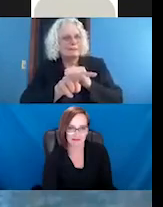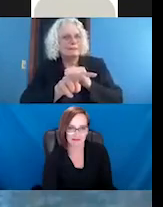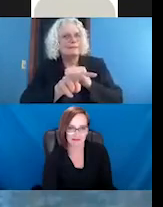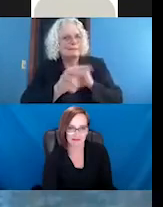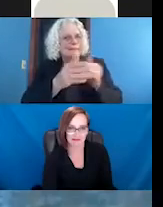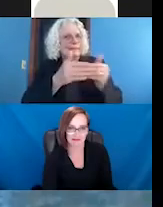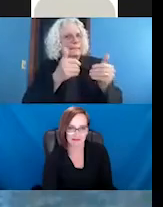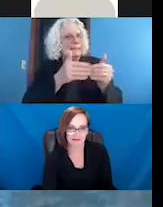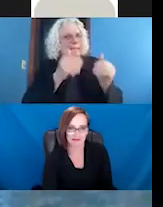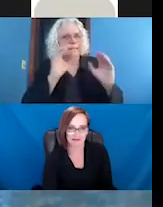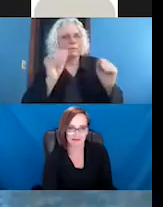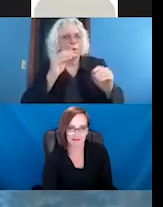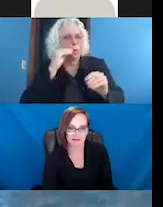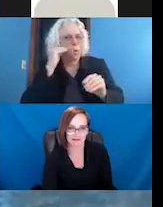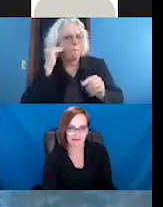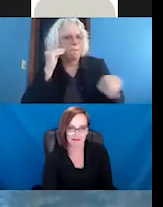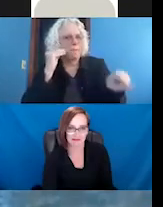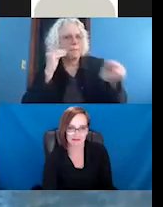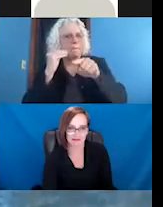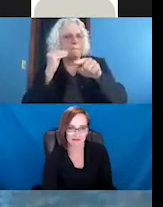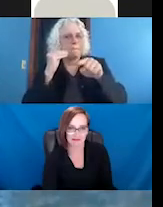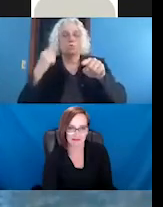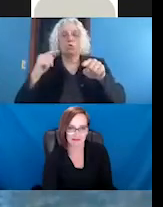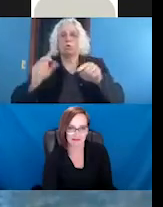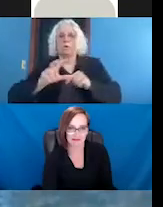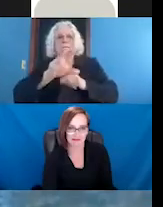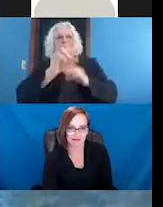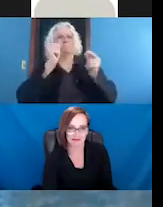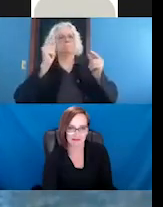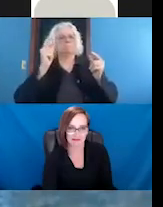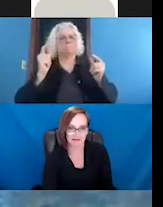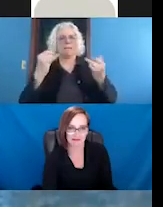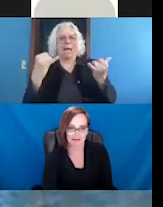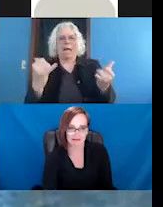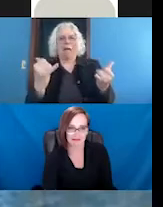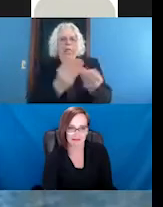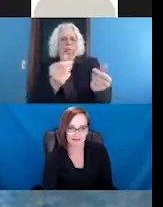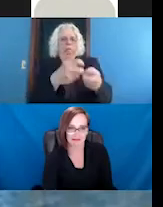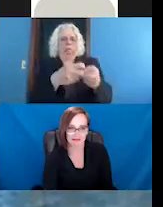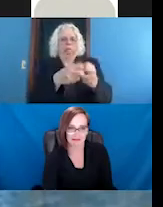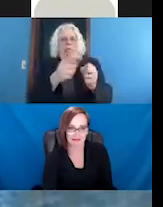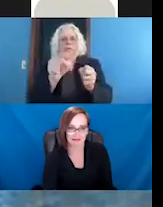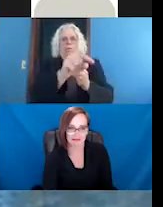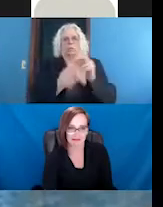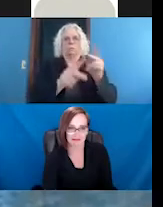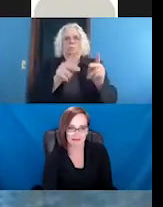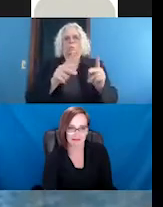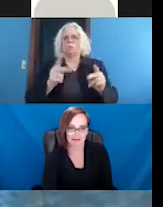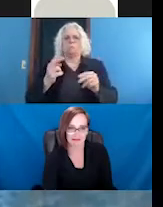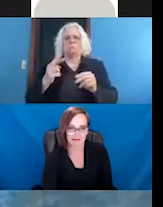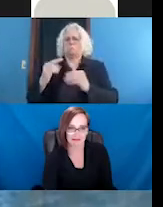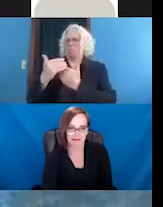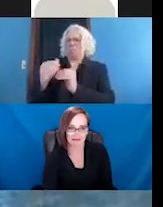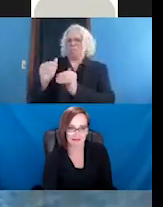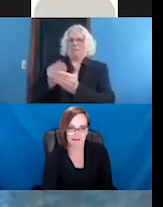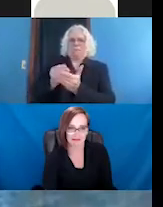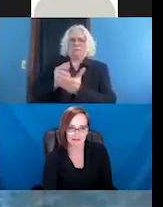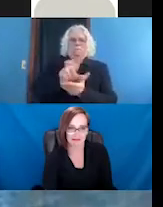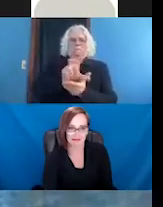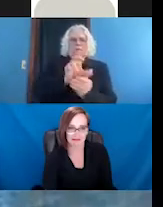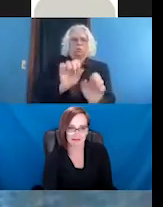aging out. And we can address that right away. And I bet you the resources would be modest and you would make a real